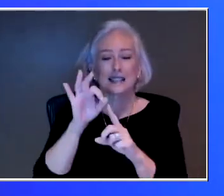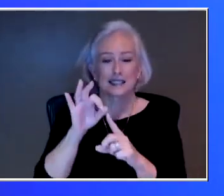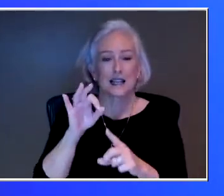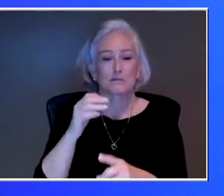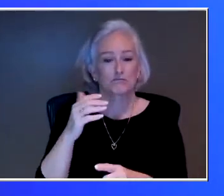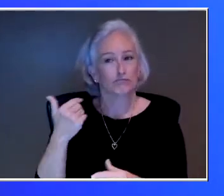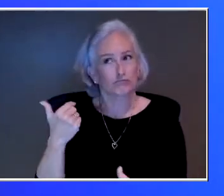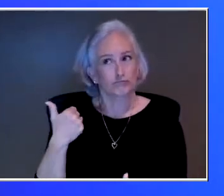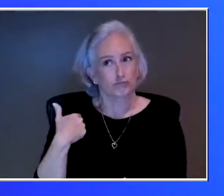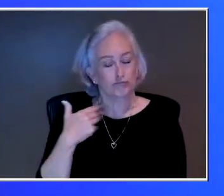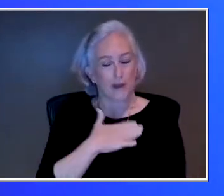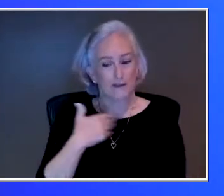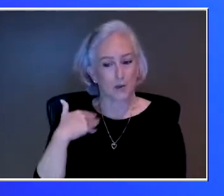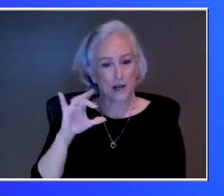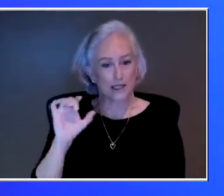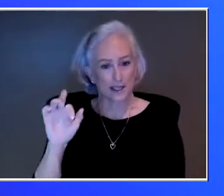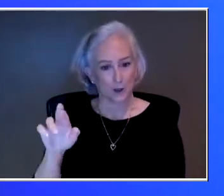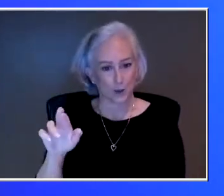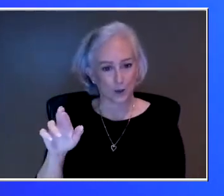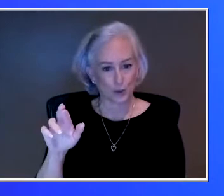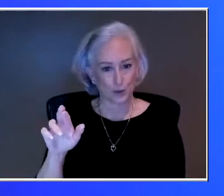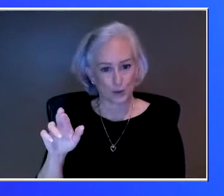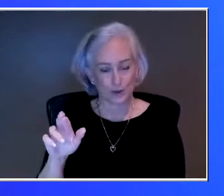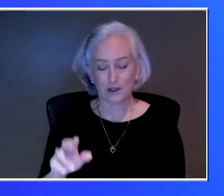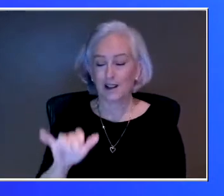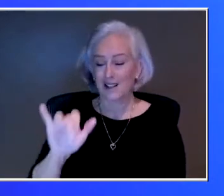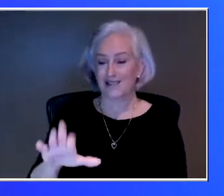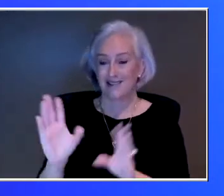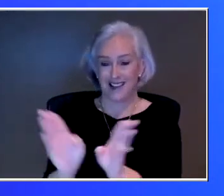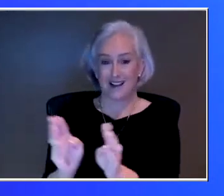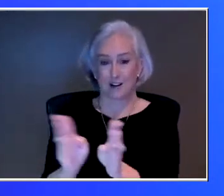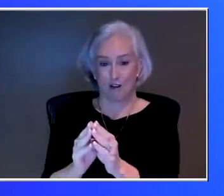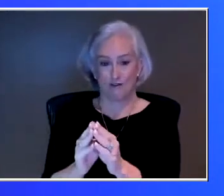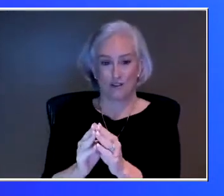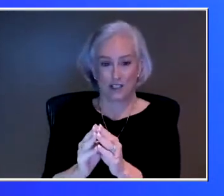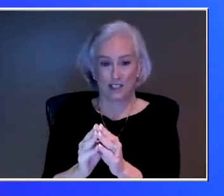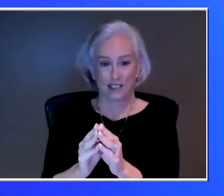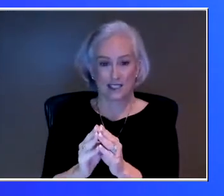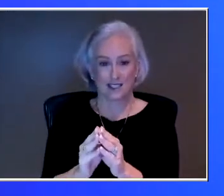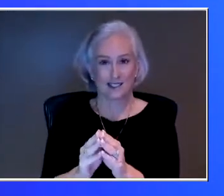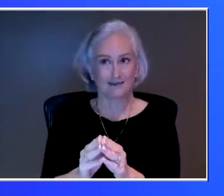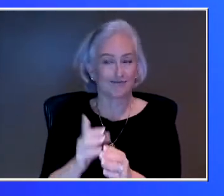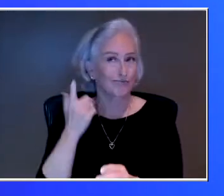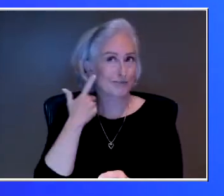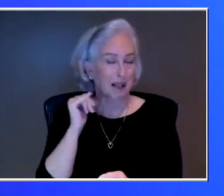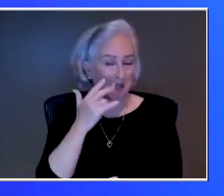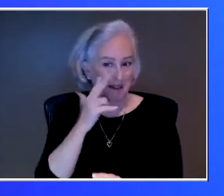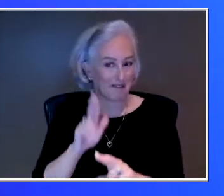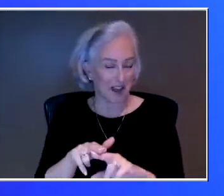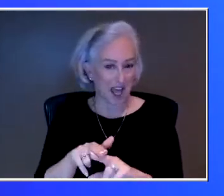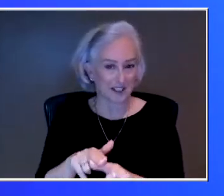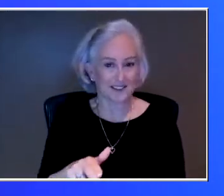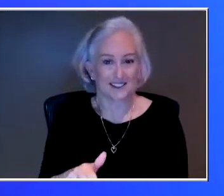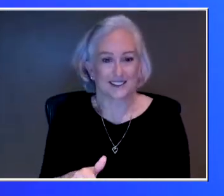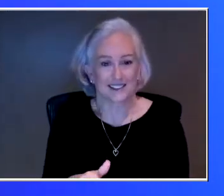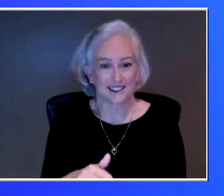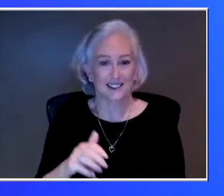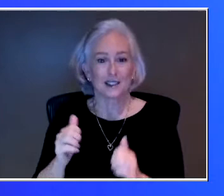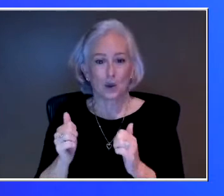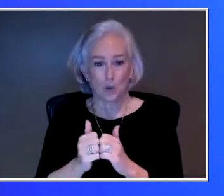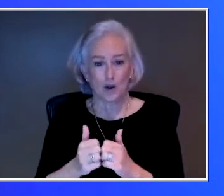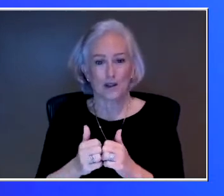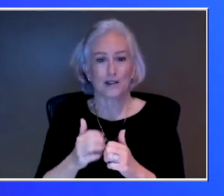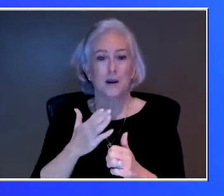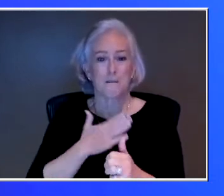cancer. And the conference was going to be fun. And it was with my sorority, and I